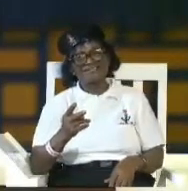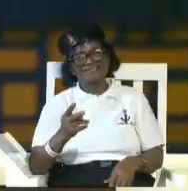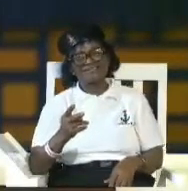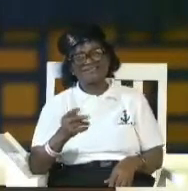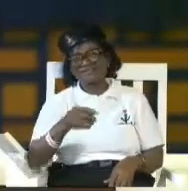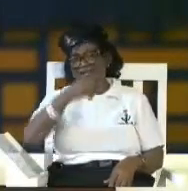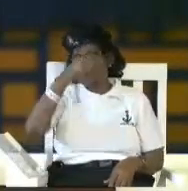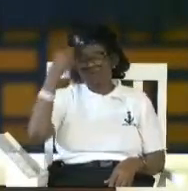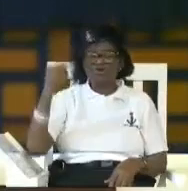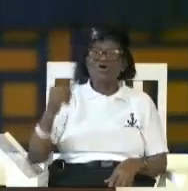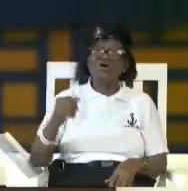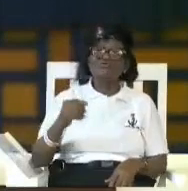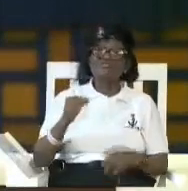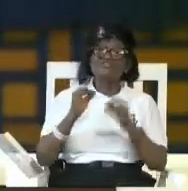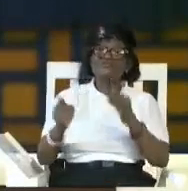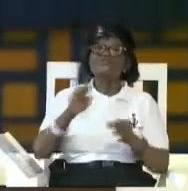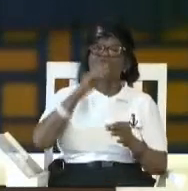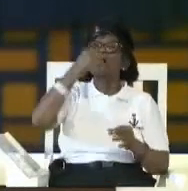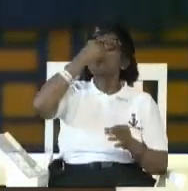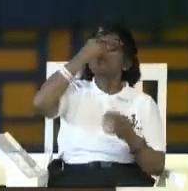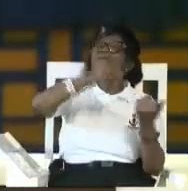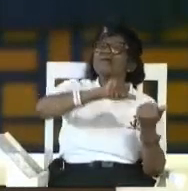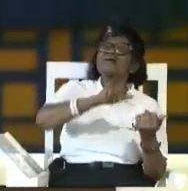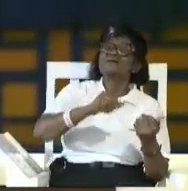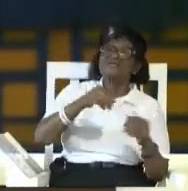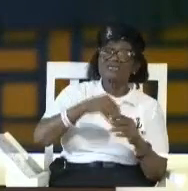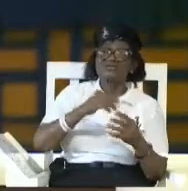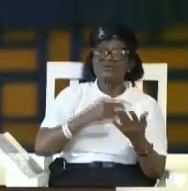Because if you are baptized in the Holy Spirit, you speak in tongues.